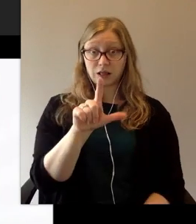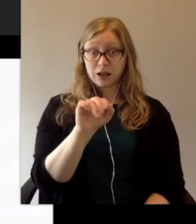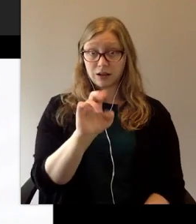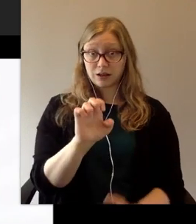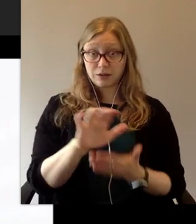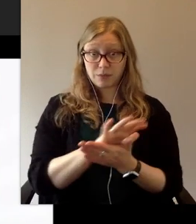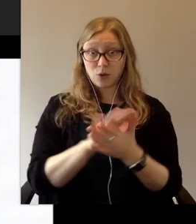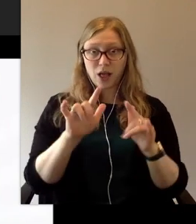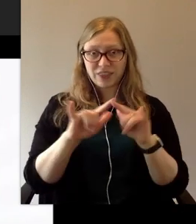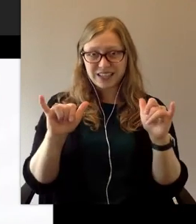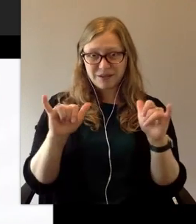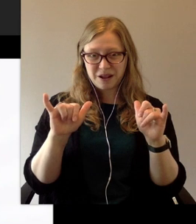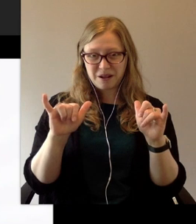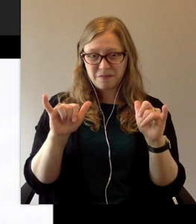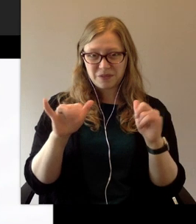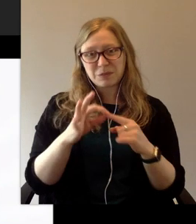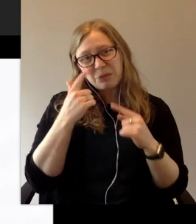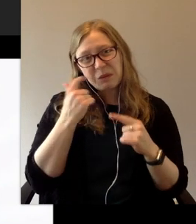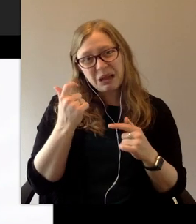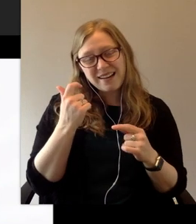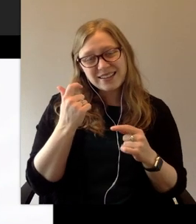most of your outlines are on your iPads.